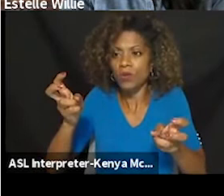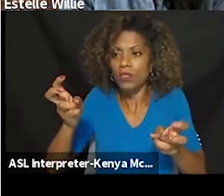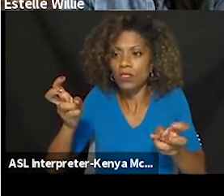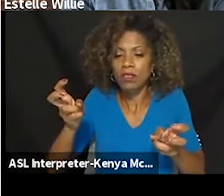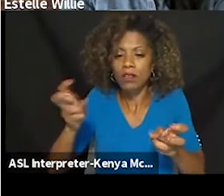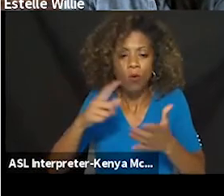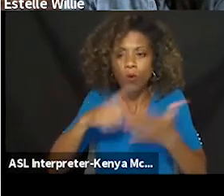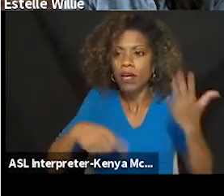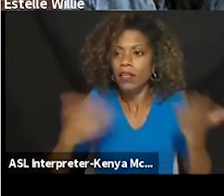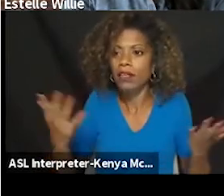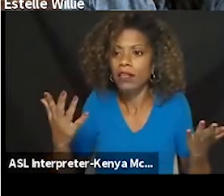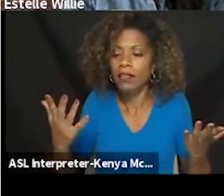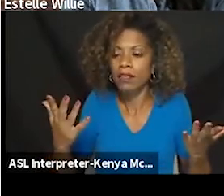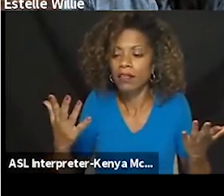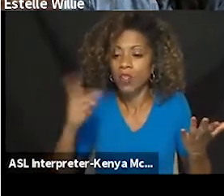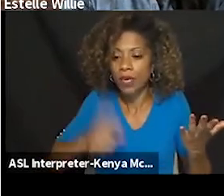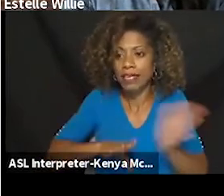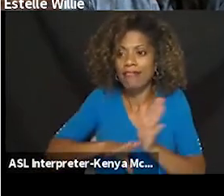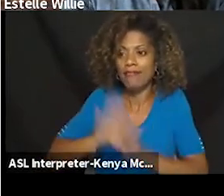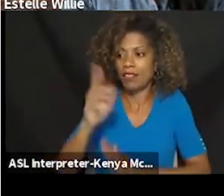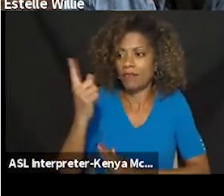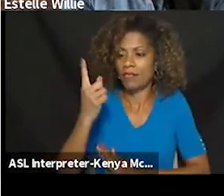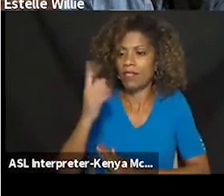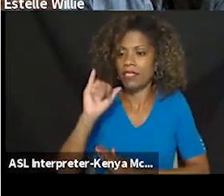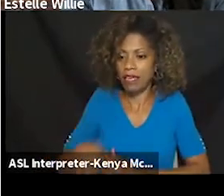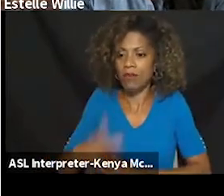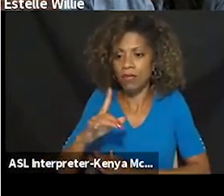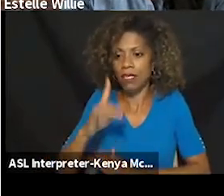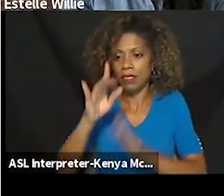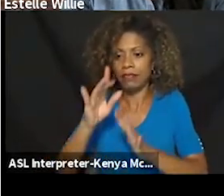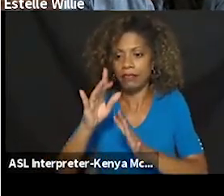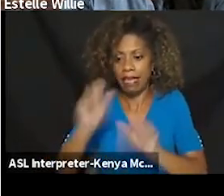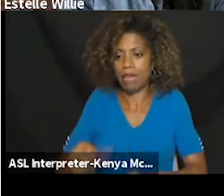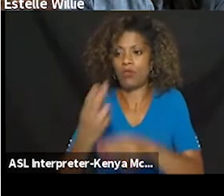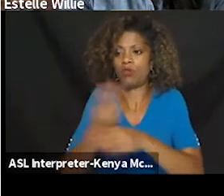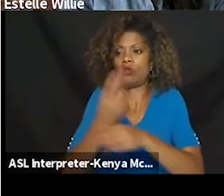that really was relevant to everyone. The second thing was really